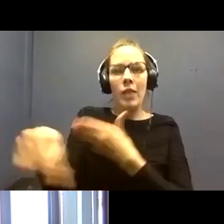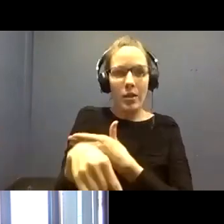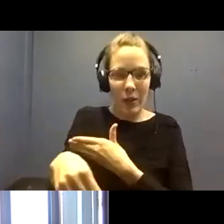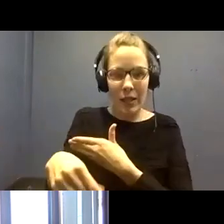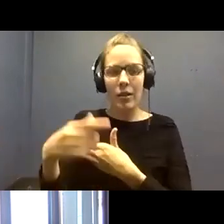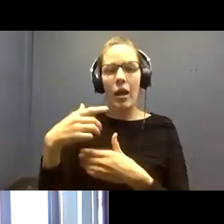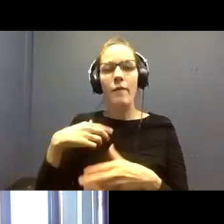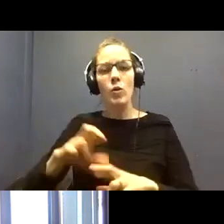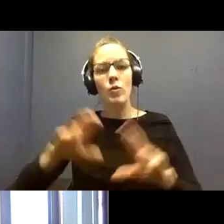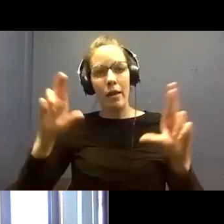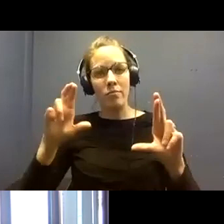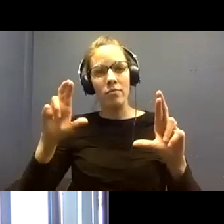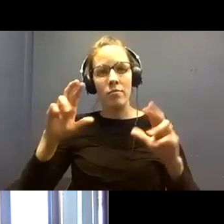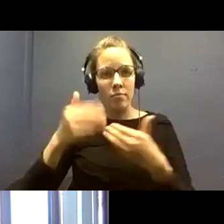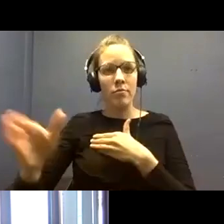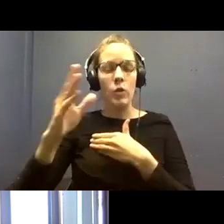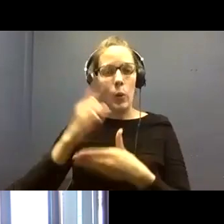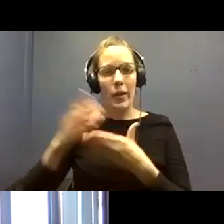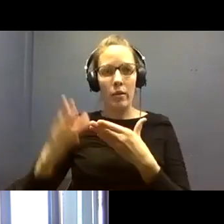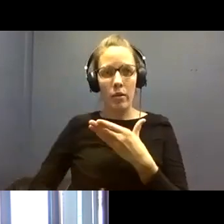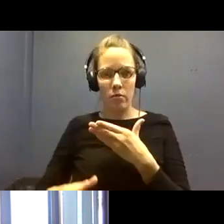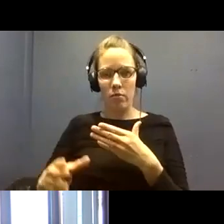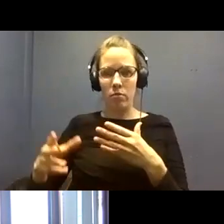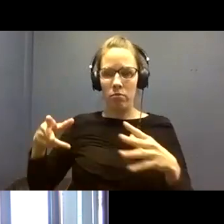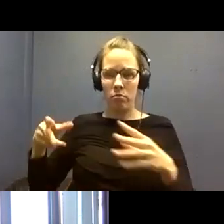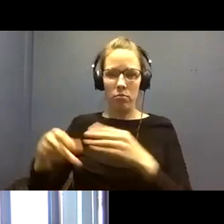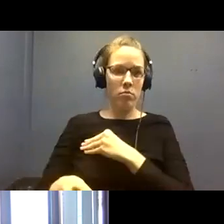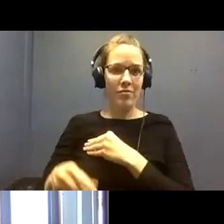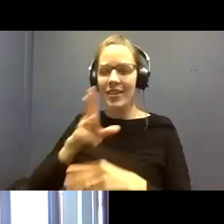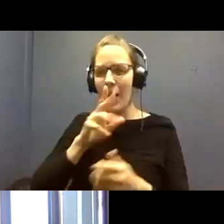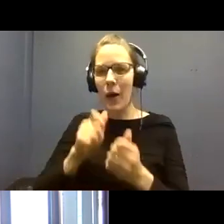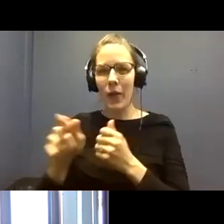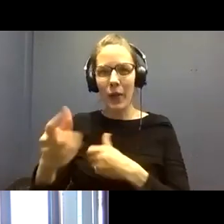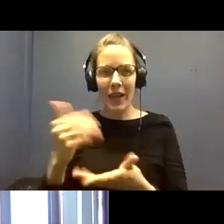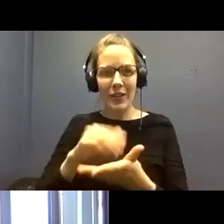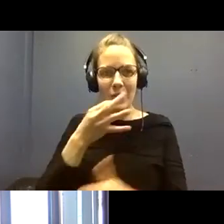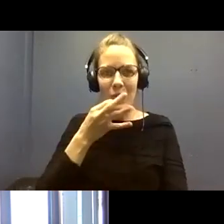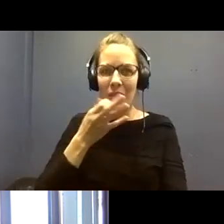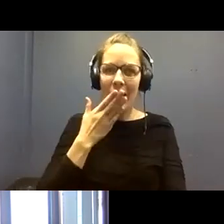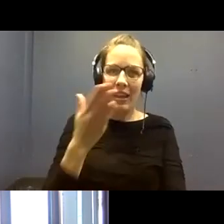everyone a great rest of your week and weekend, and we'll talk with you again soon. Thank you.